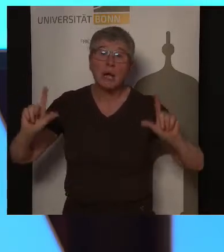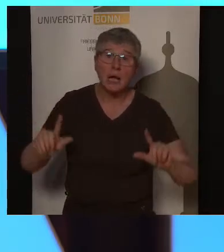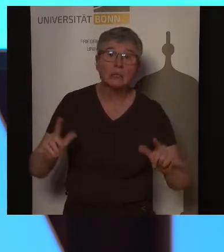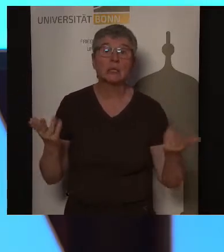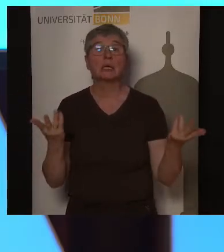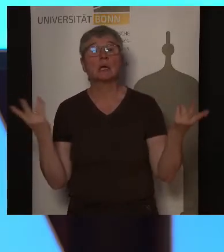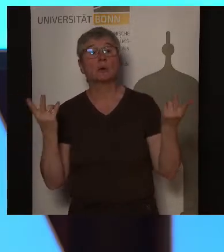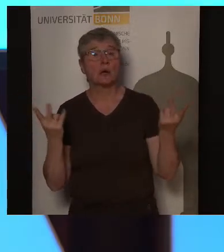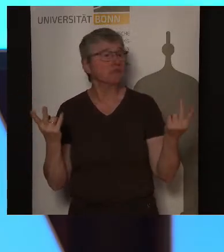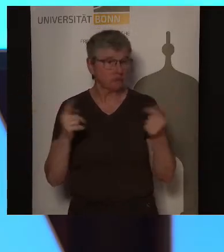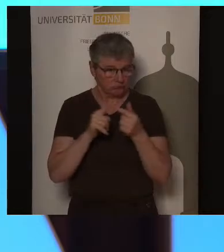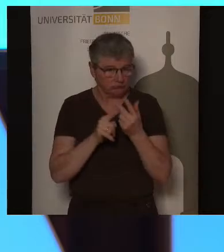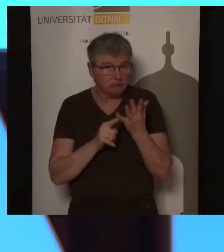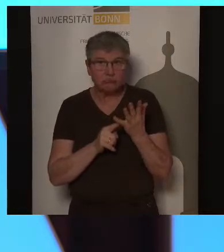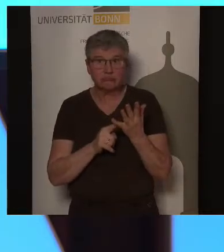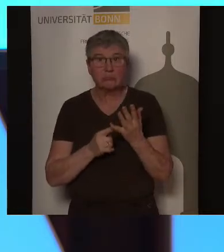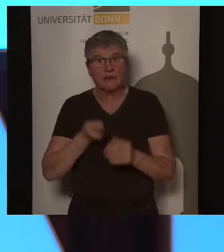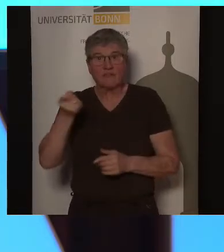But we also do,